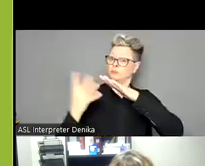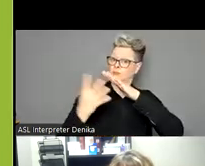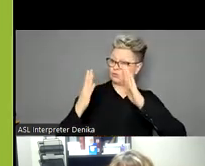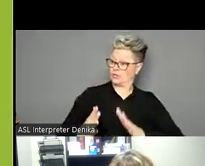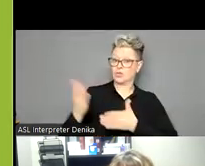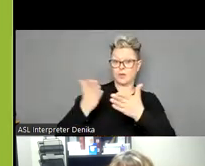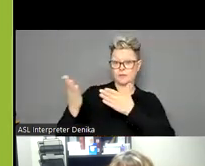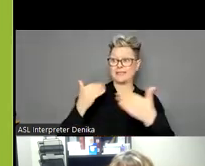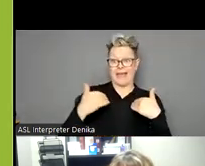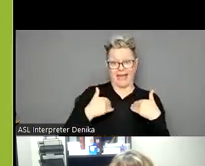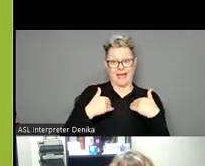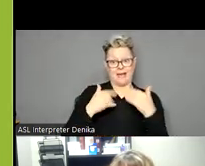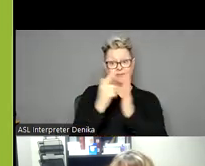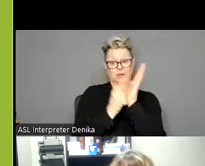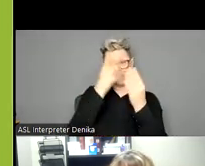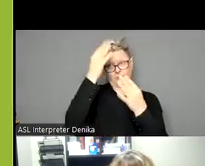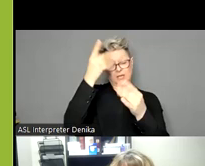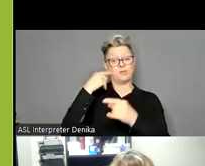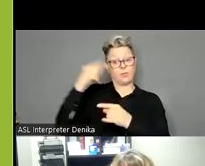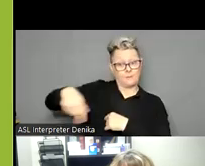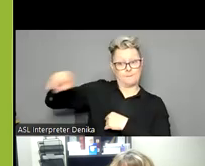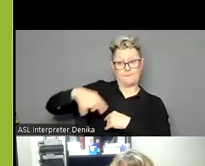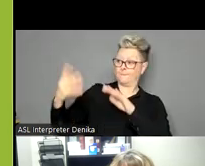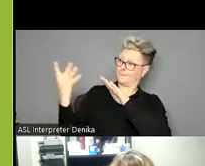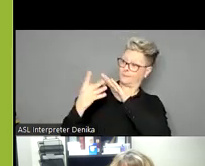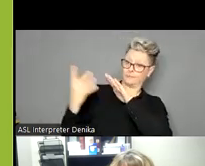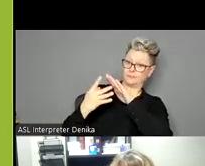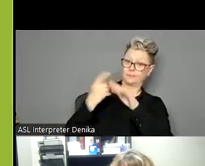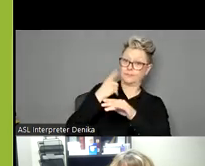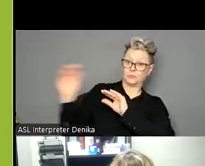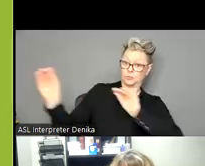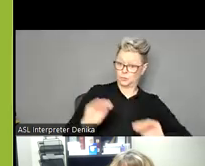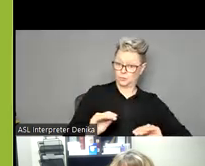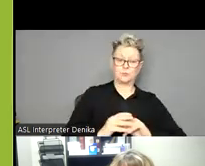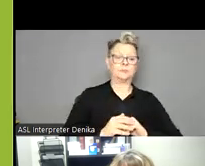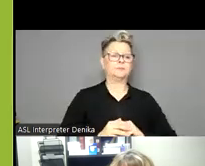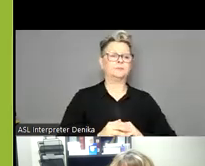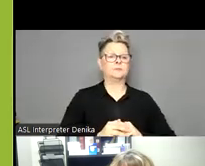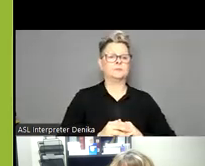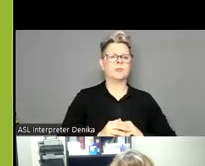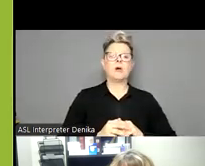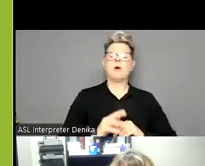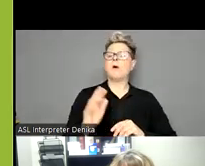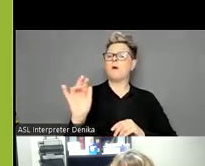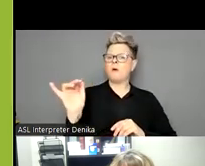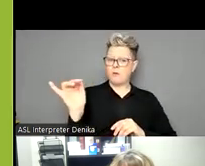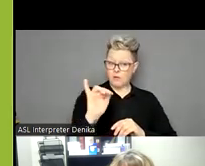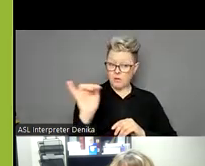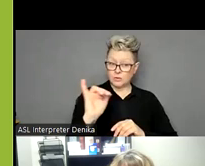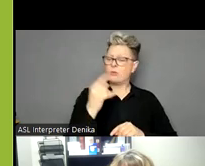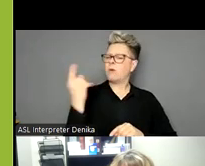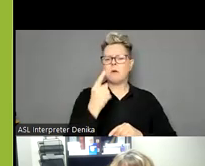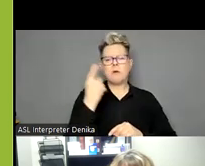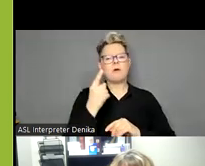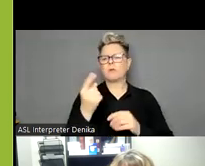legal information that helps people who are new to this province. And of course, we're also always working on updating